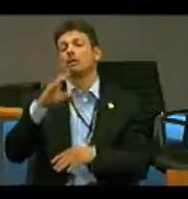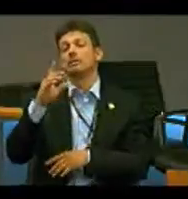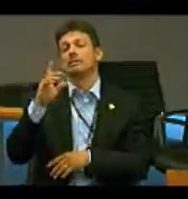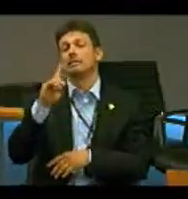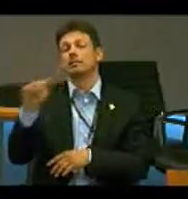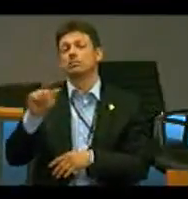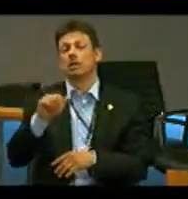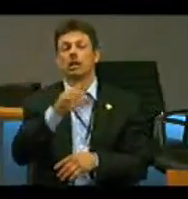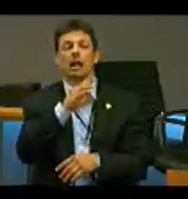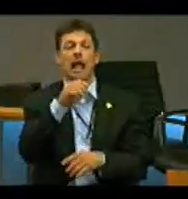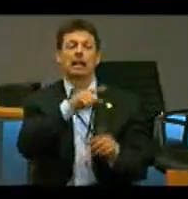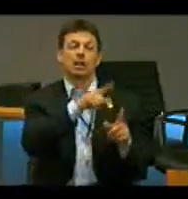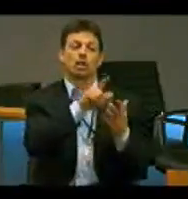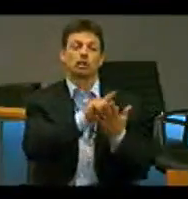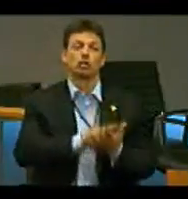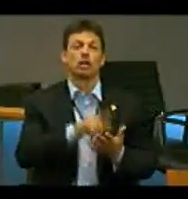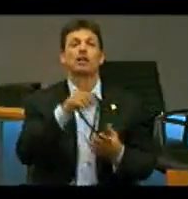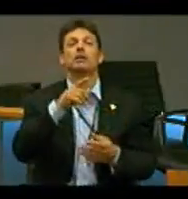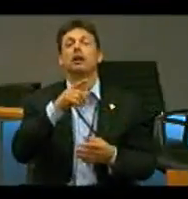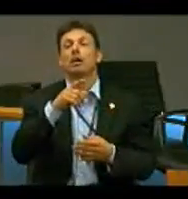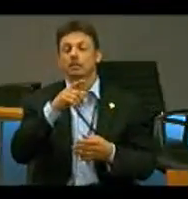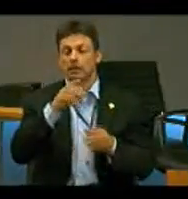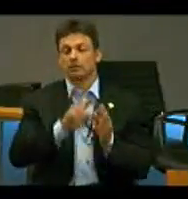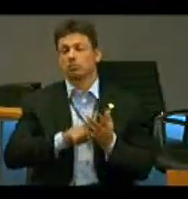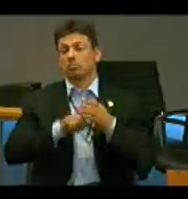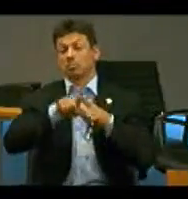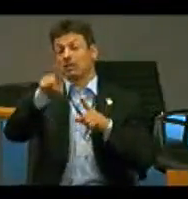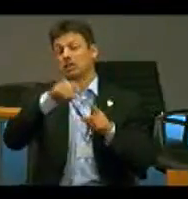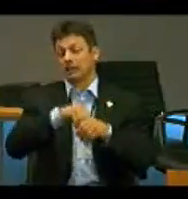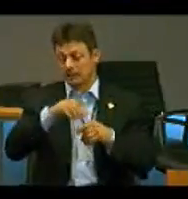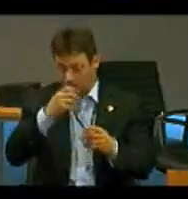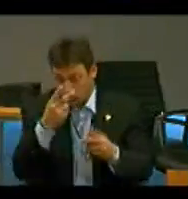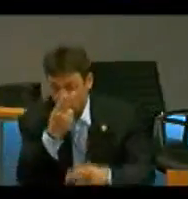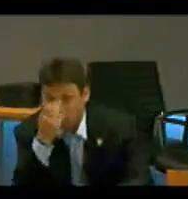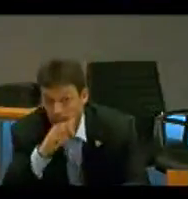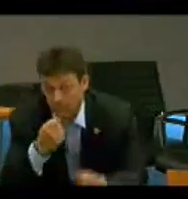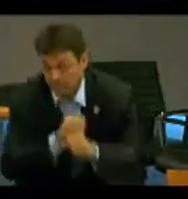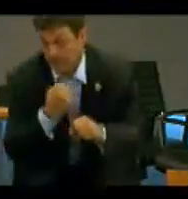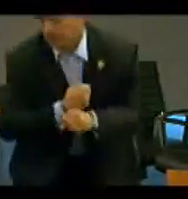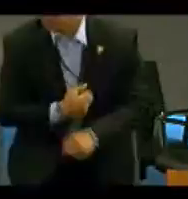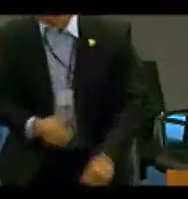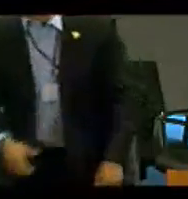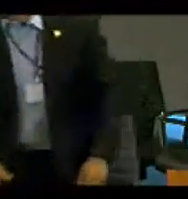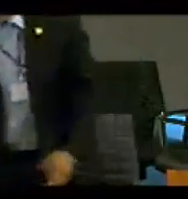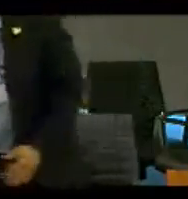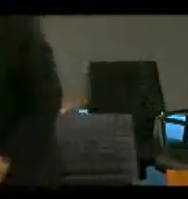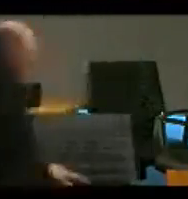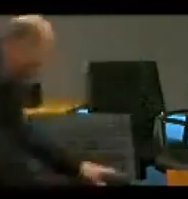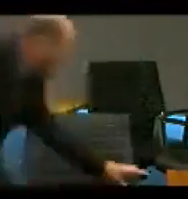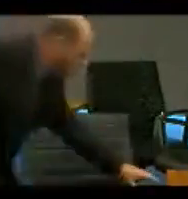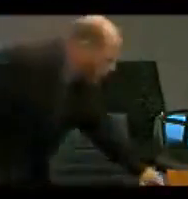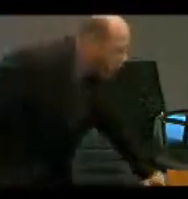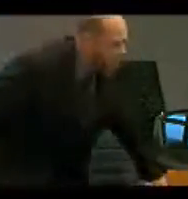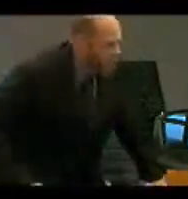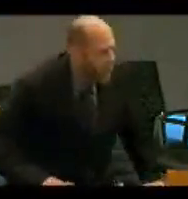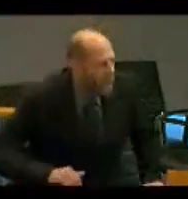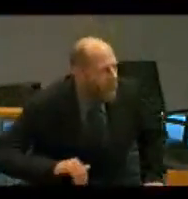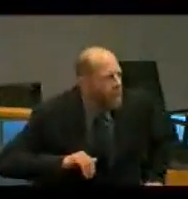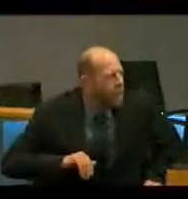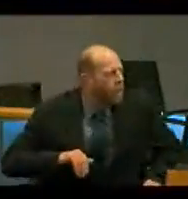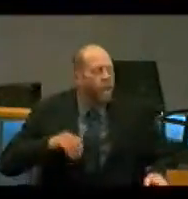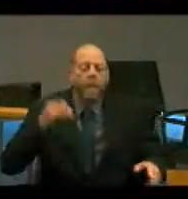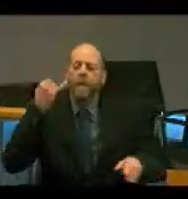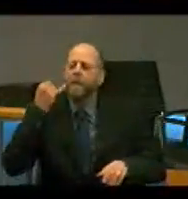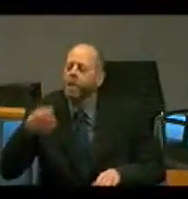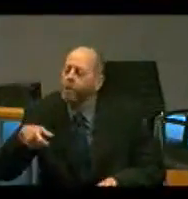an attorney who specializes in the use of statistics in litigation. Ms. Bhargava, please begin. Oh, and I should say that if you can